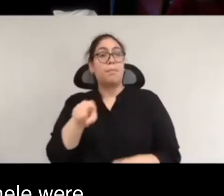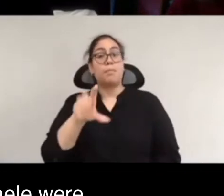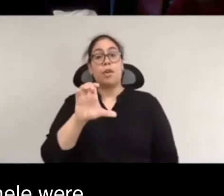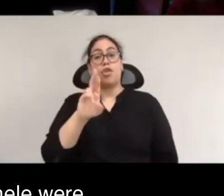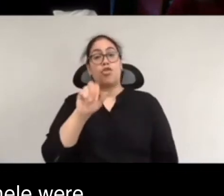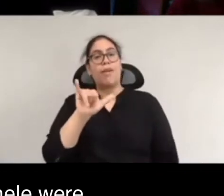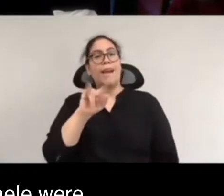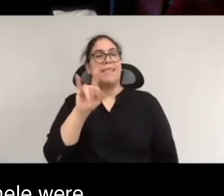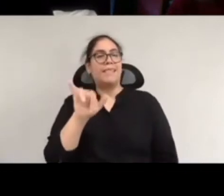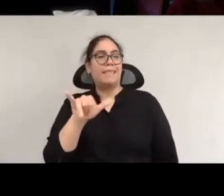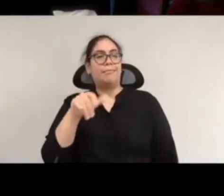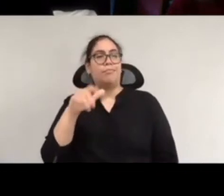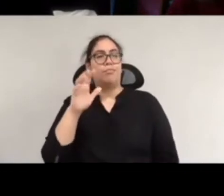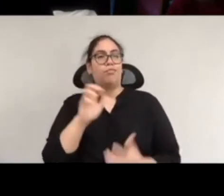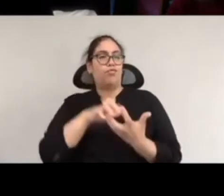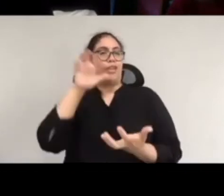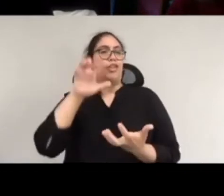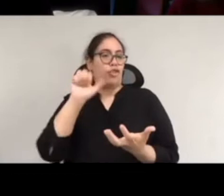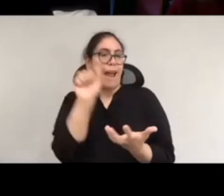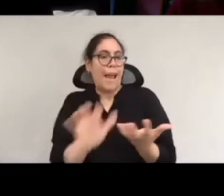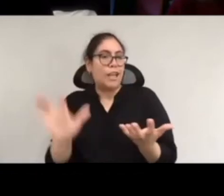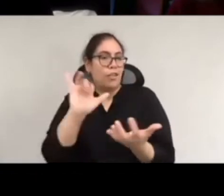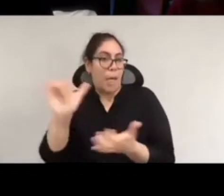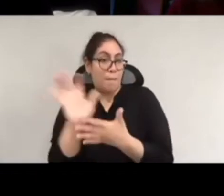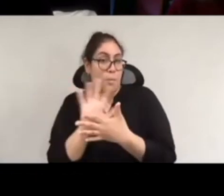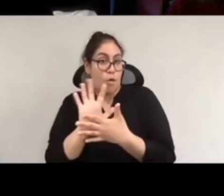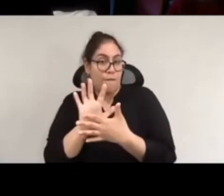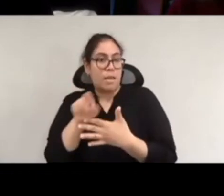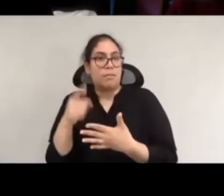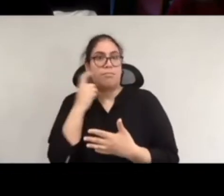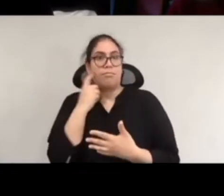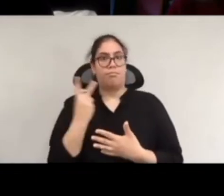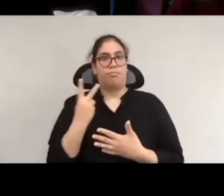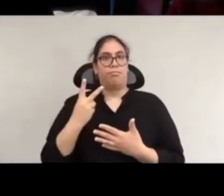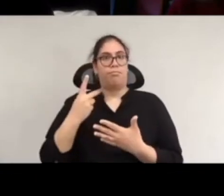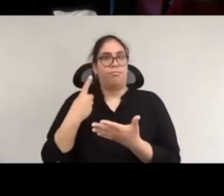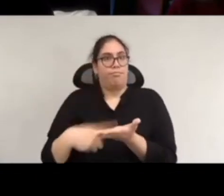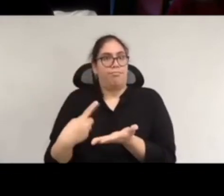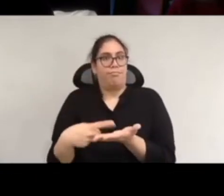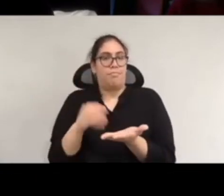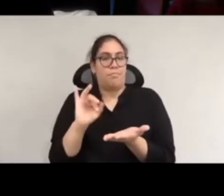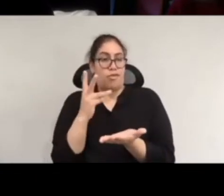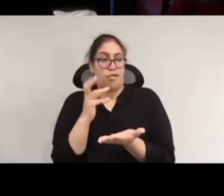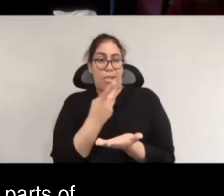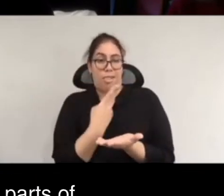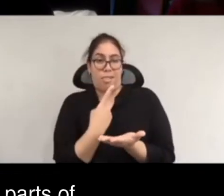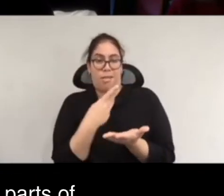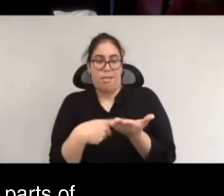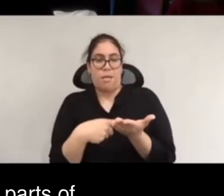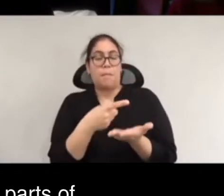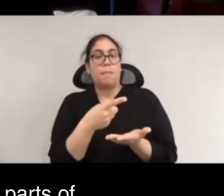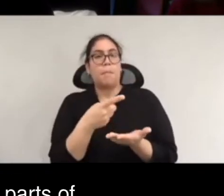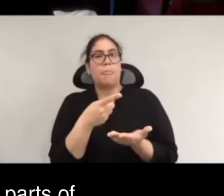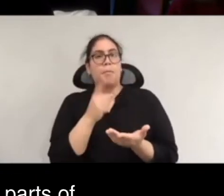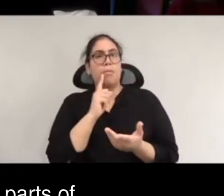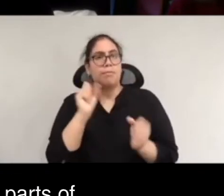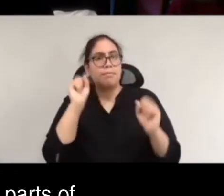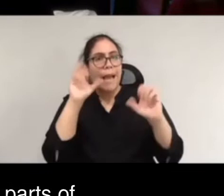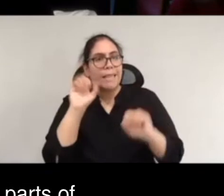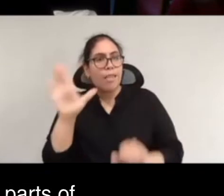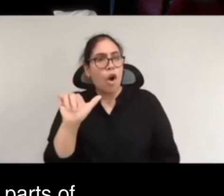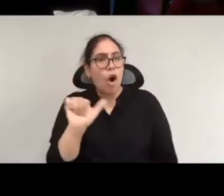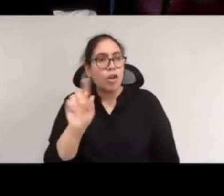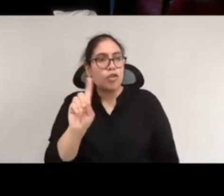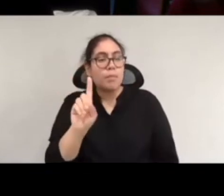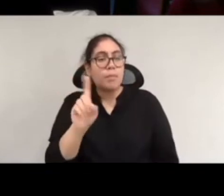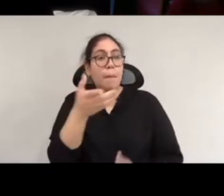talking about it recently, I went and watched it the other day, and the audio description is amazing. And there's parts of that film